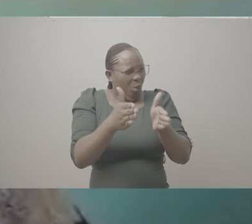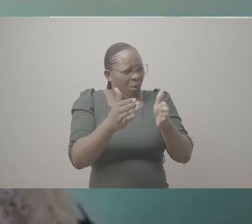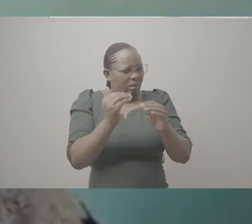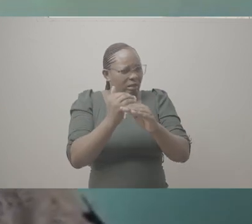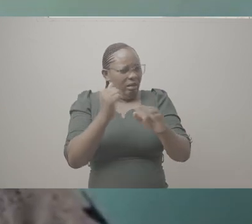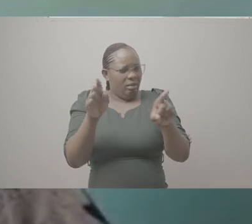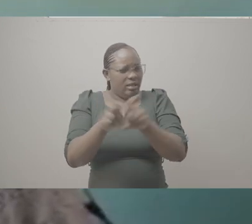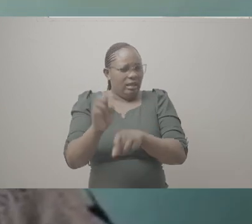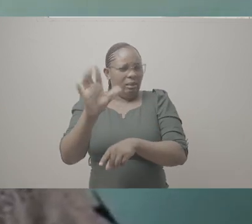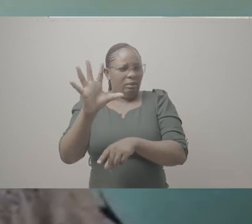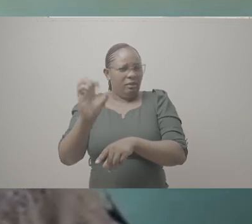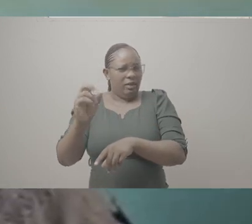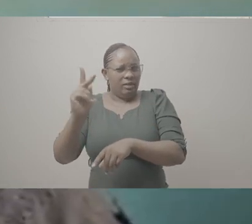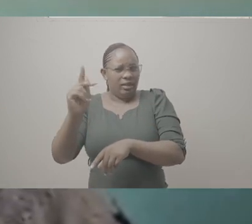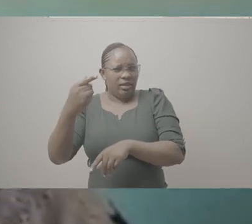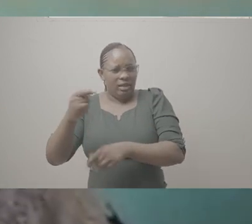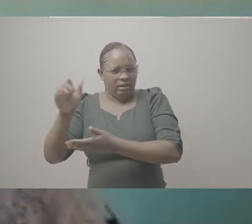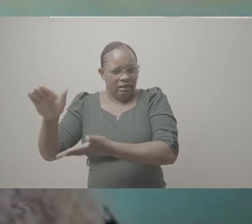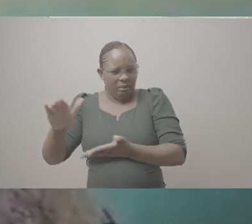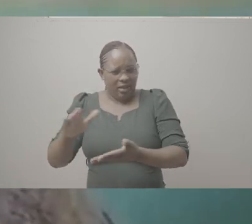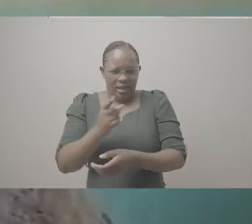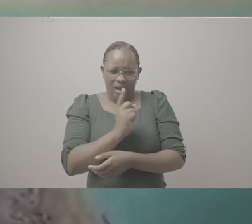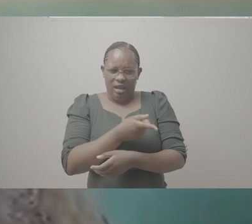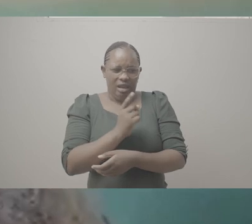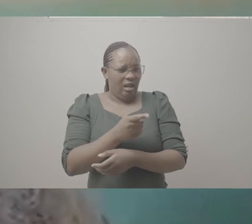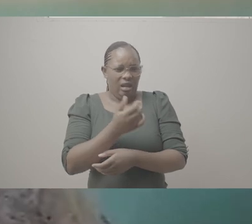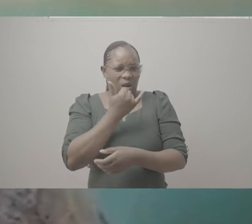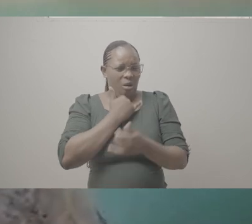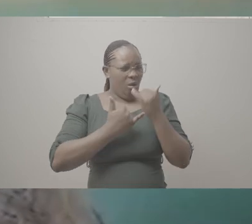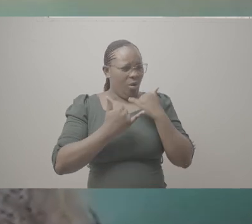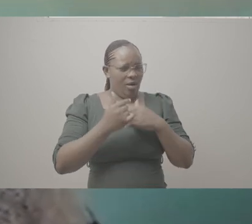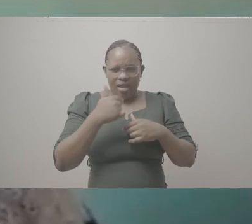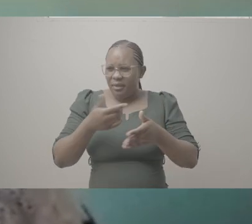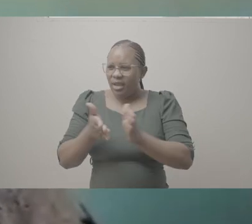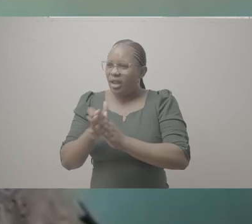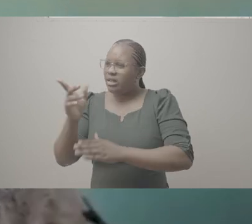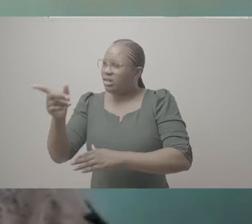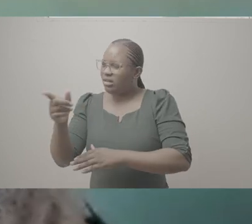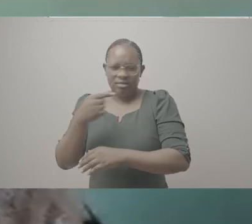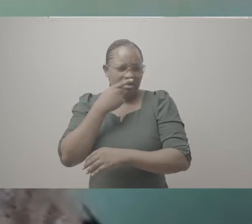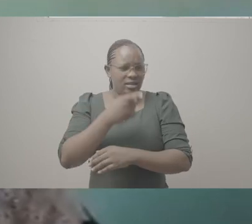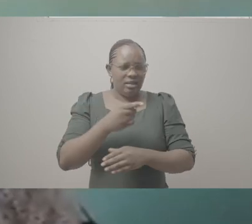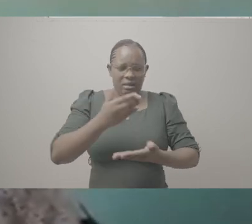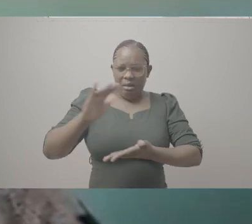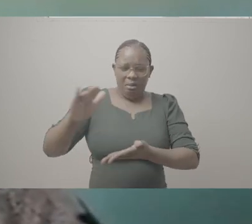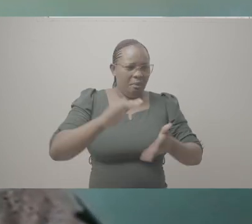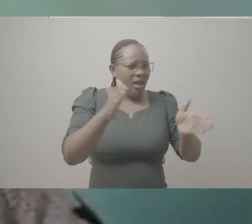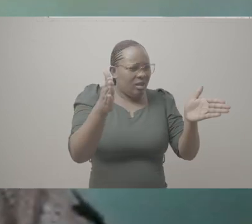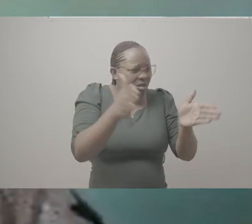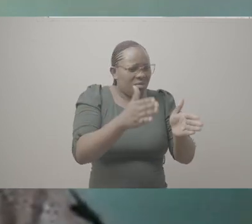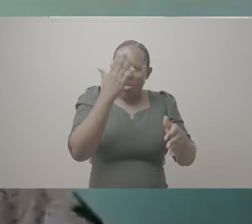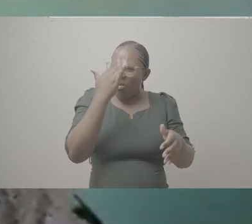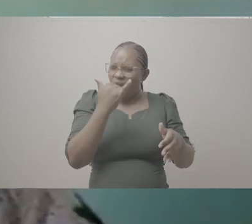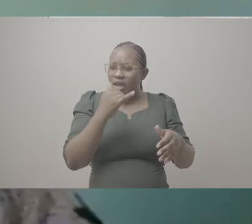50 kgs of maize. So we consulted the planner and he told us that if a bag of